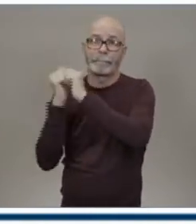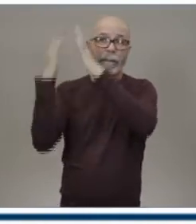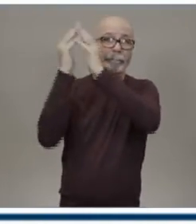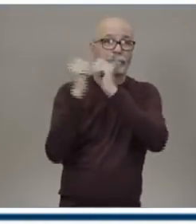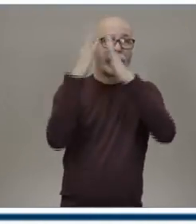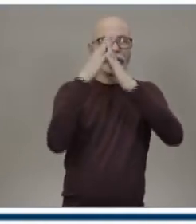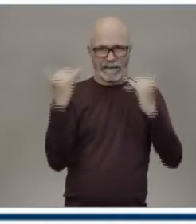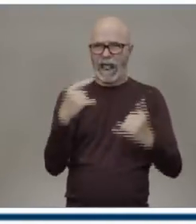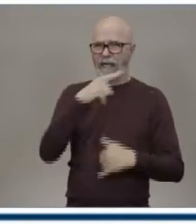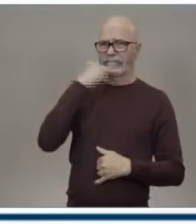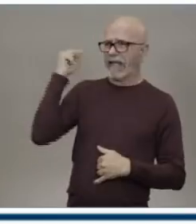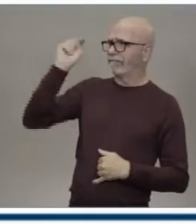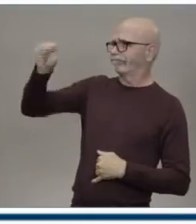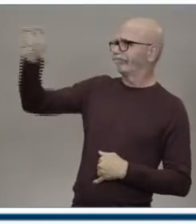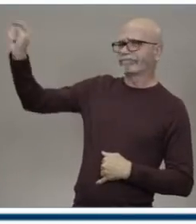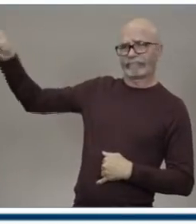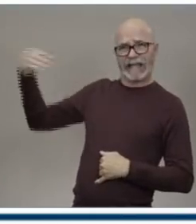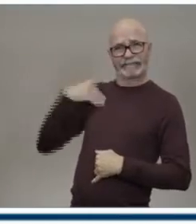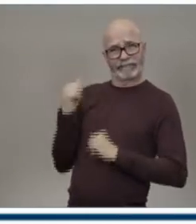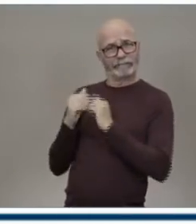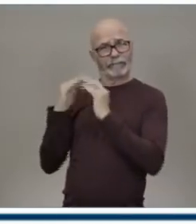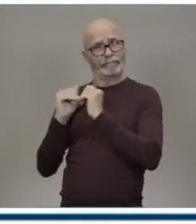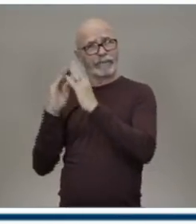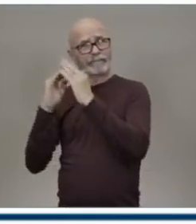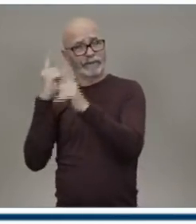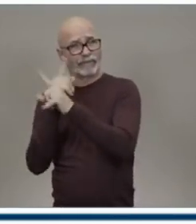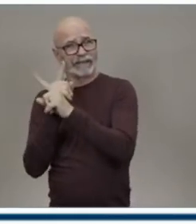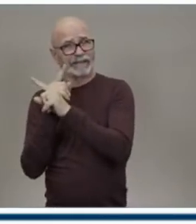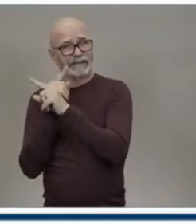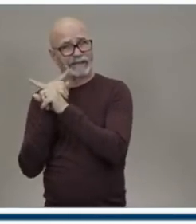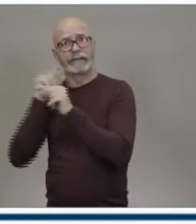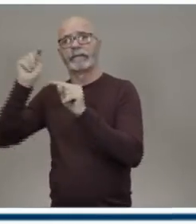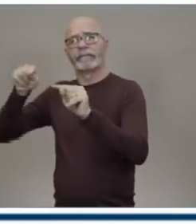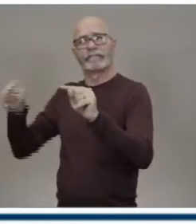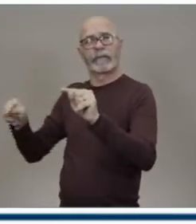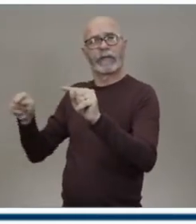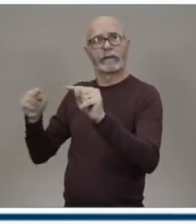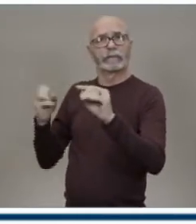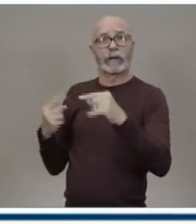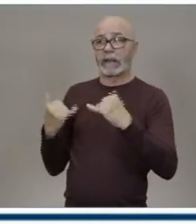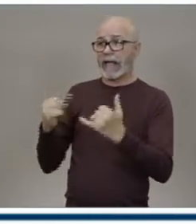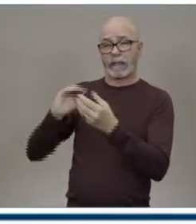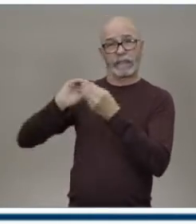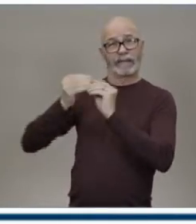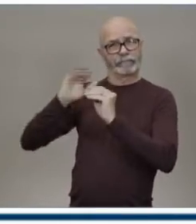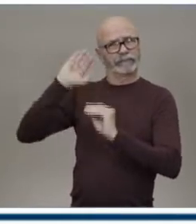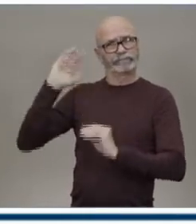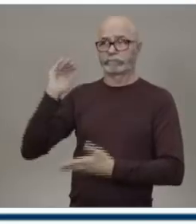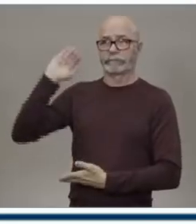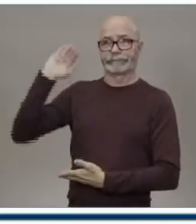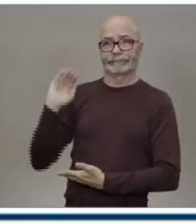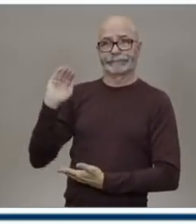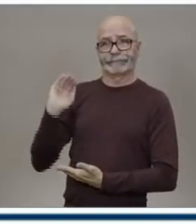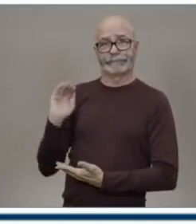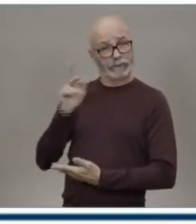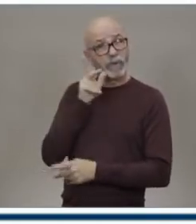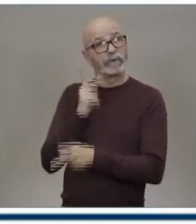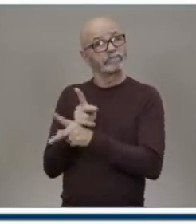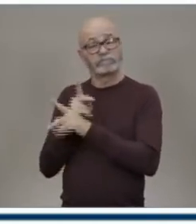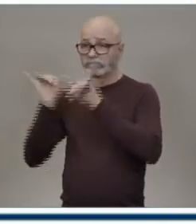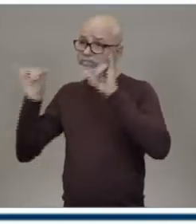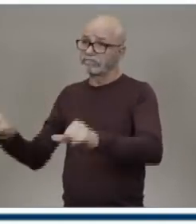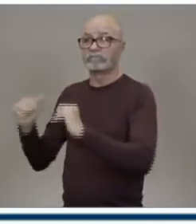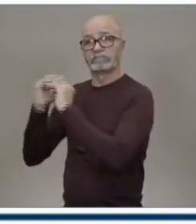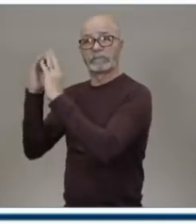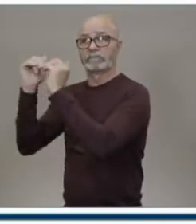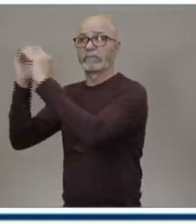as I understand it, those are most effective during outbreak situations, and since our case numbers are getting lower and lower, I wonder if rapid testing will